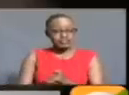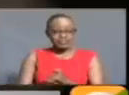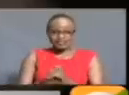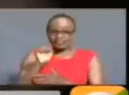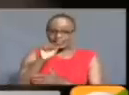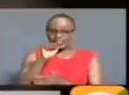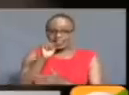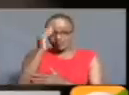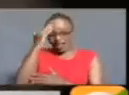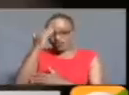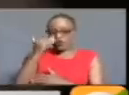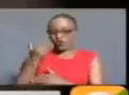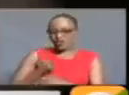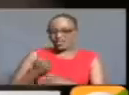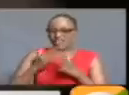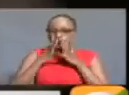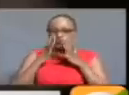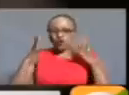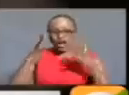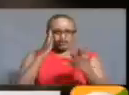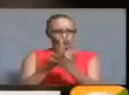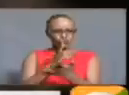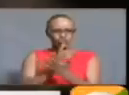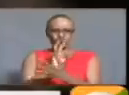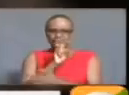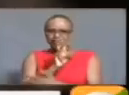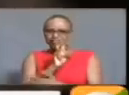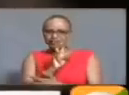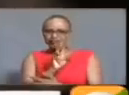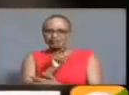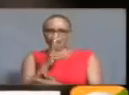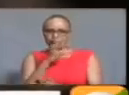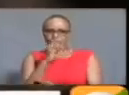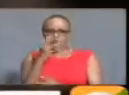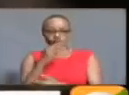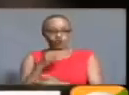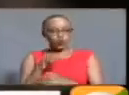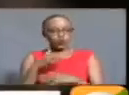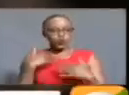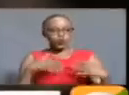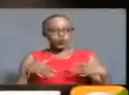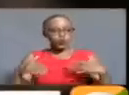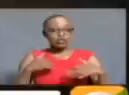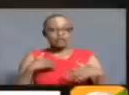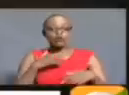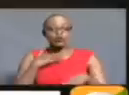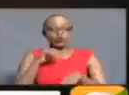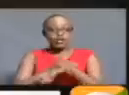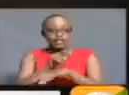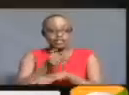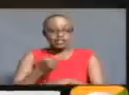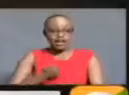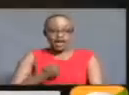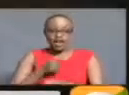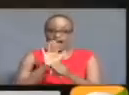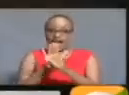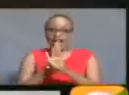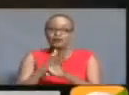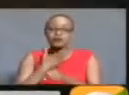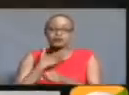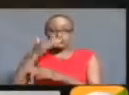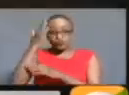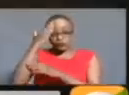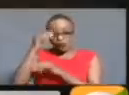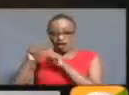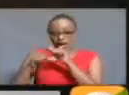yeah, even light-skinned girls, we used to see light-skinned girls and we're like, oh my God, look at her. Wengi wakitaka kujua